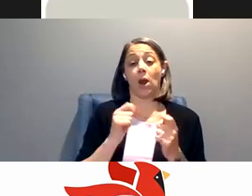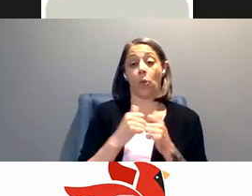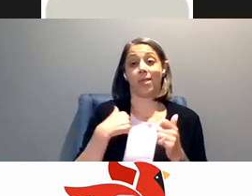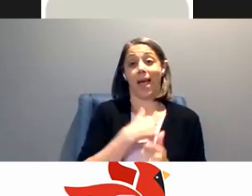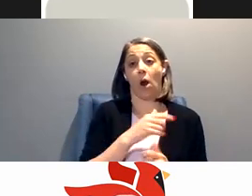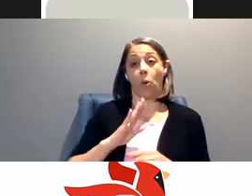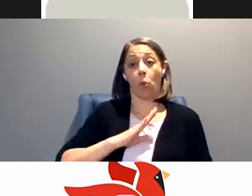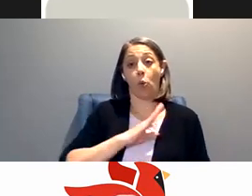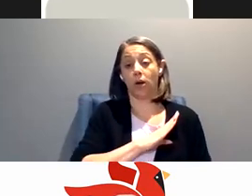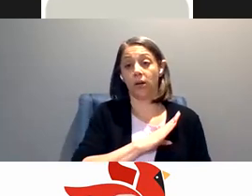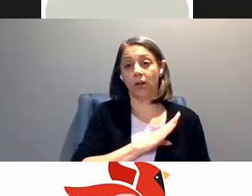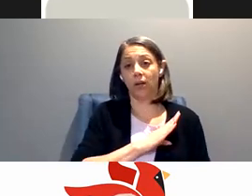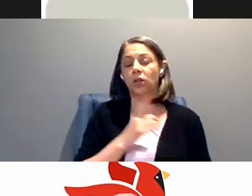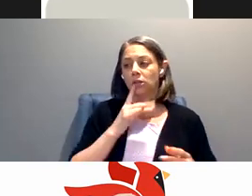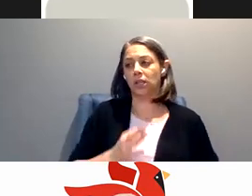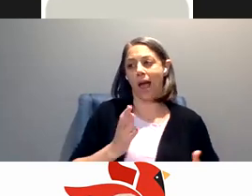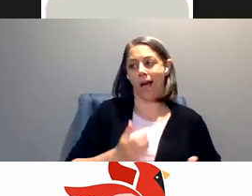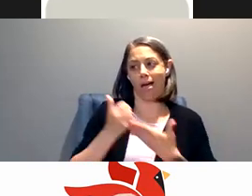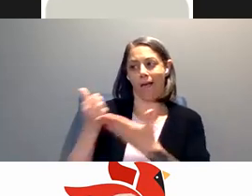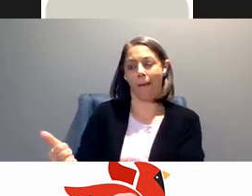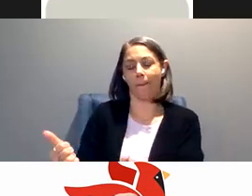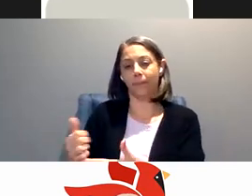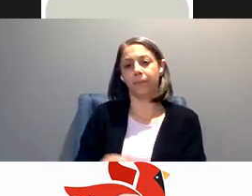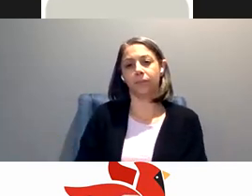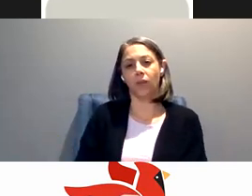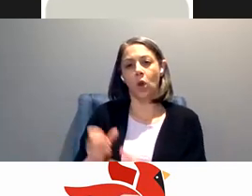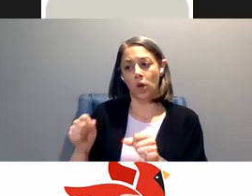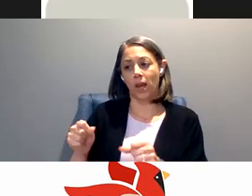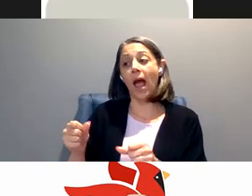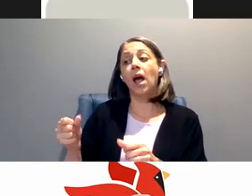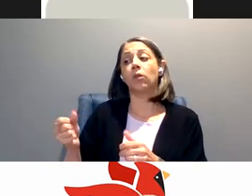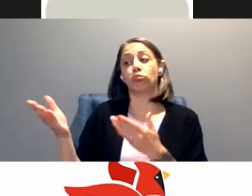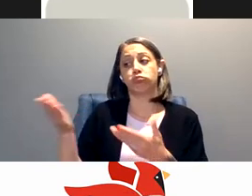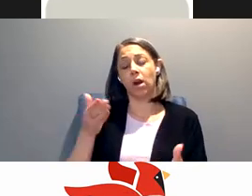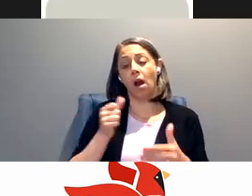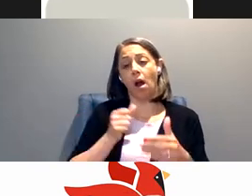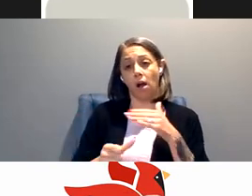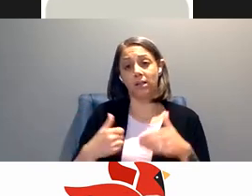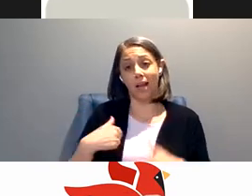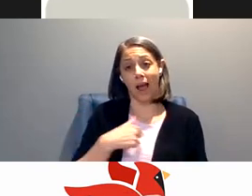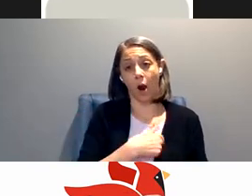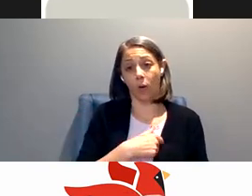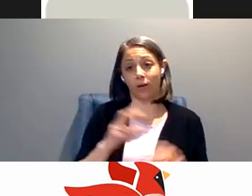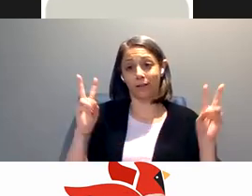decided, let's help these folks out. We can bring them under our wing our wing,